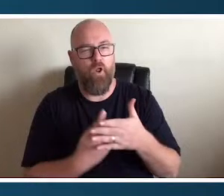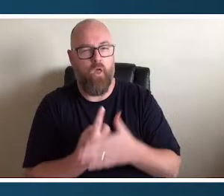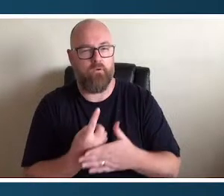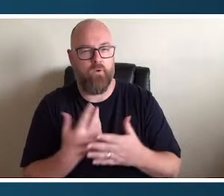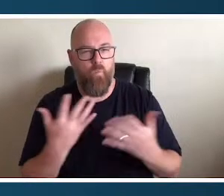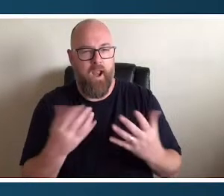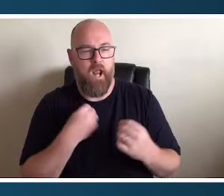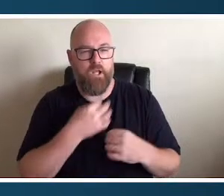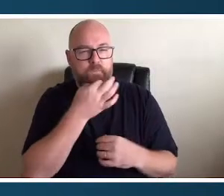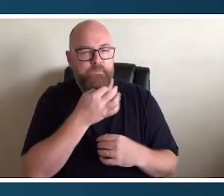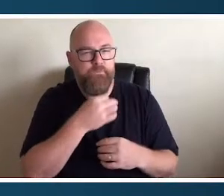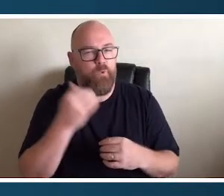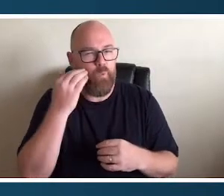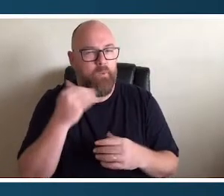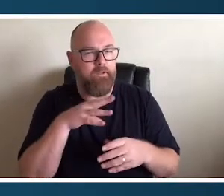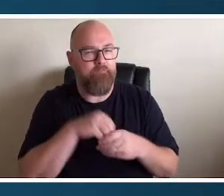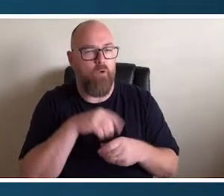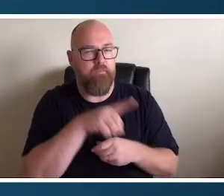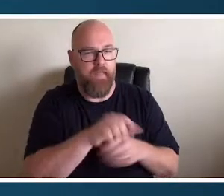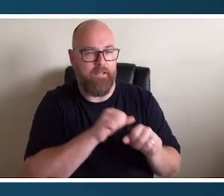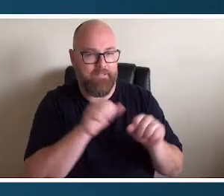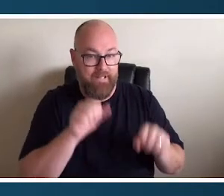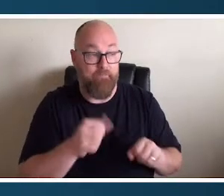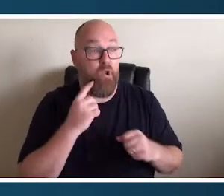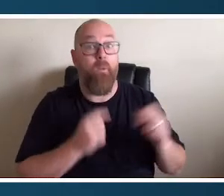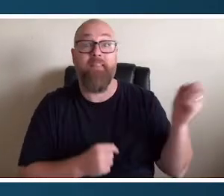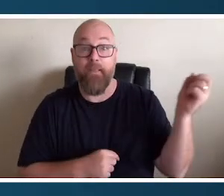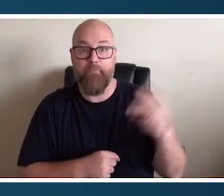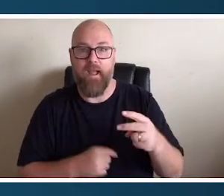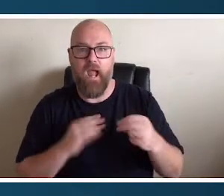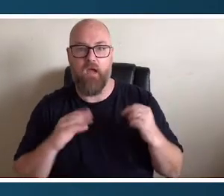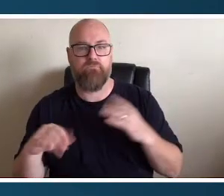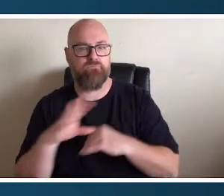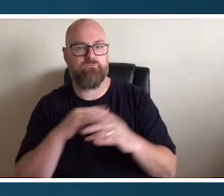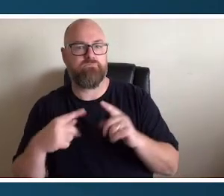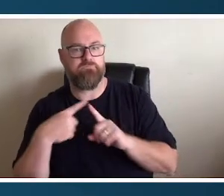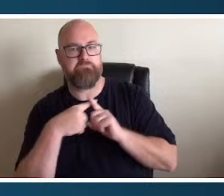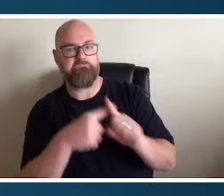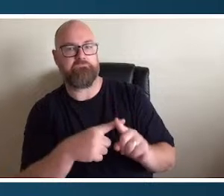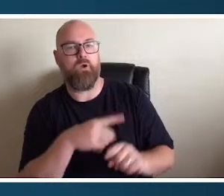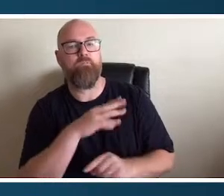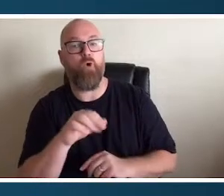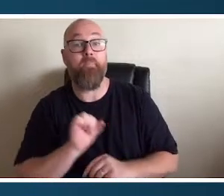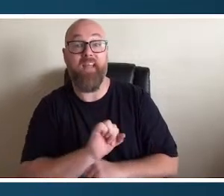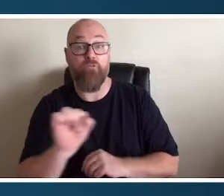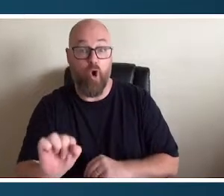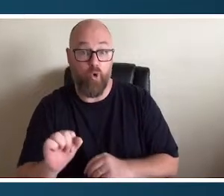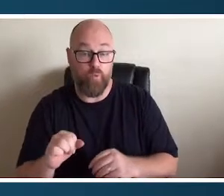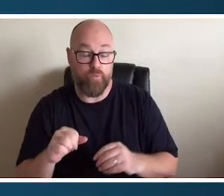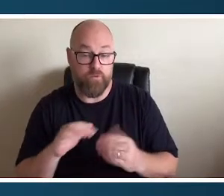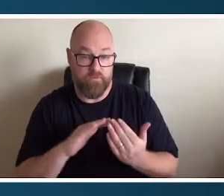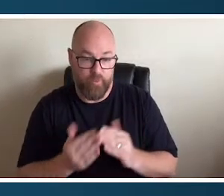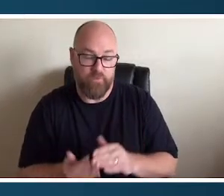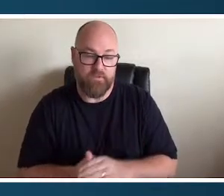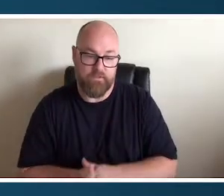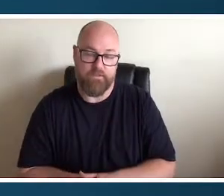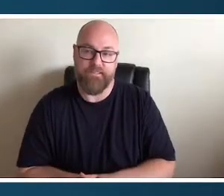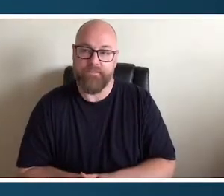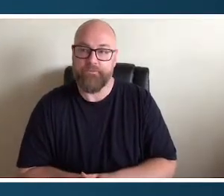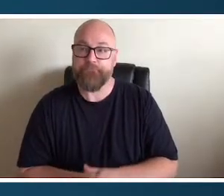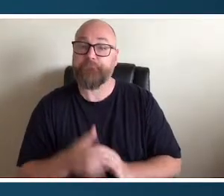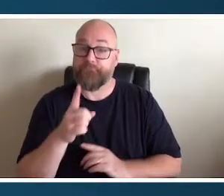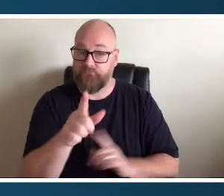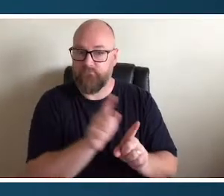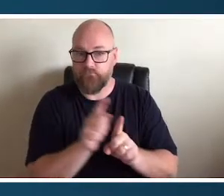who participate in this scheme. So when they return, they face this adverse reaction from their own community. And they're also concerned